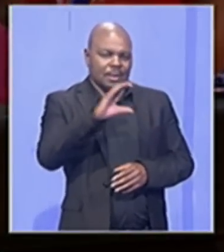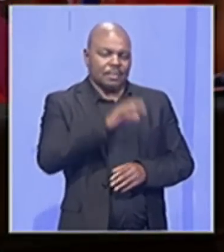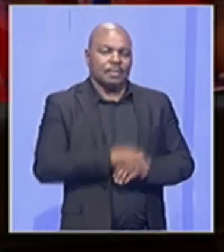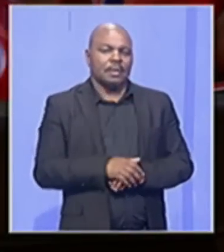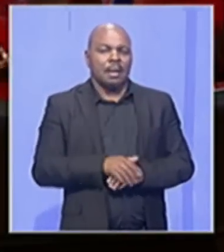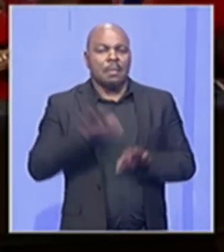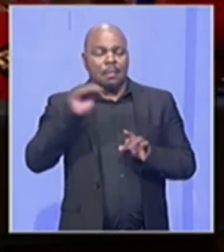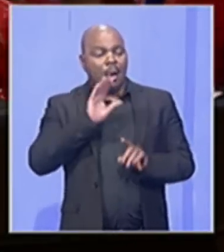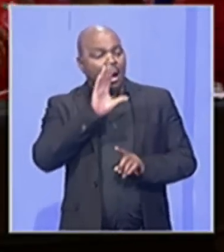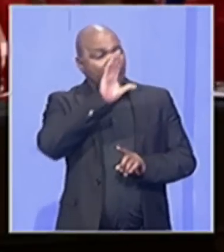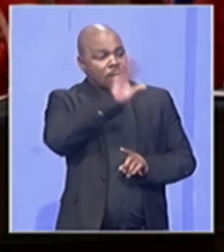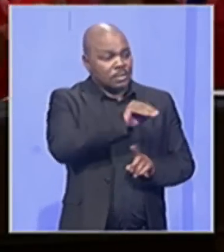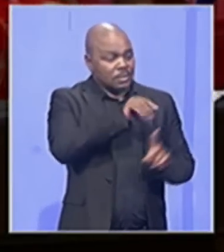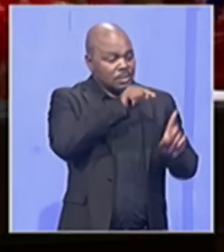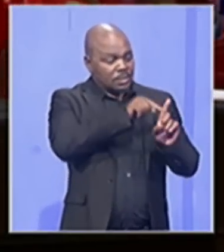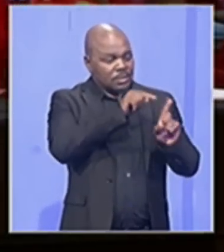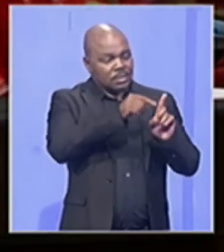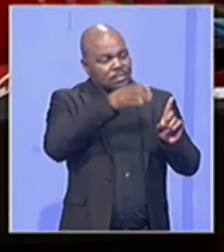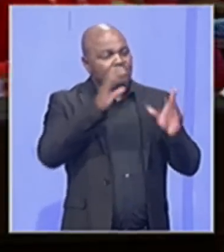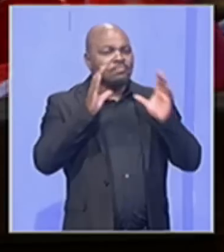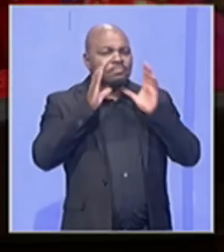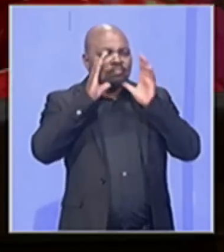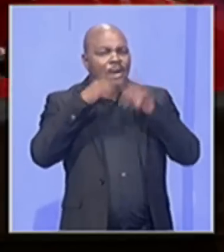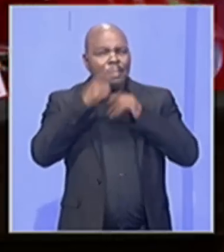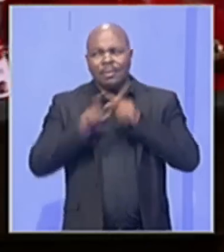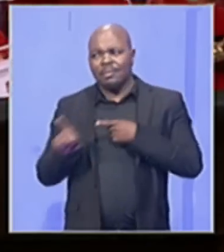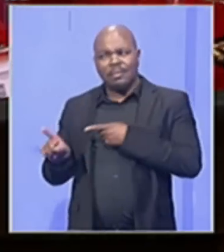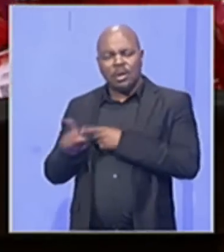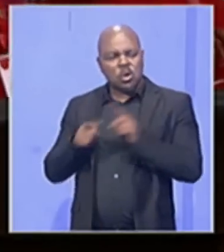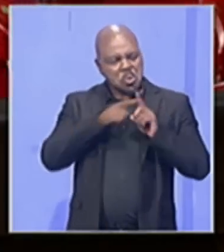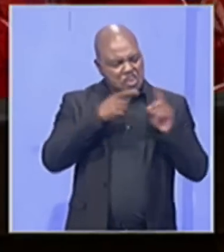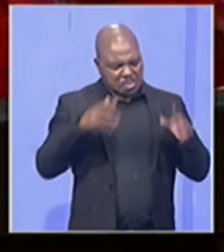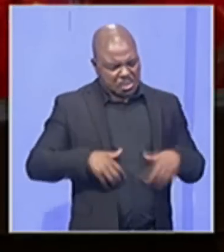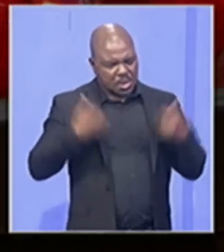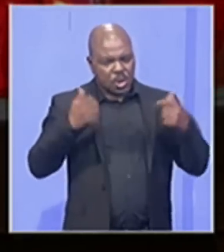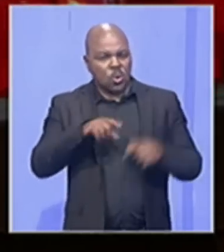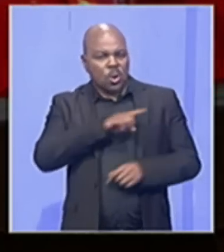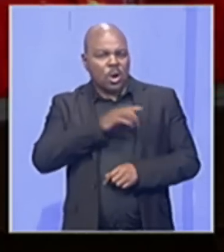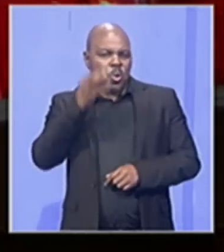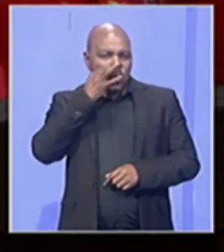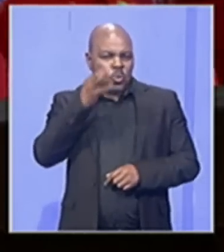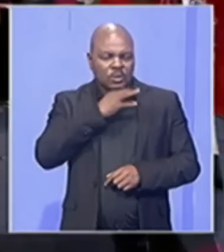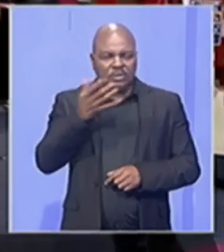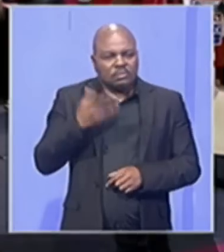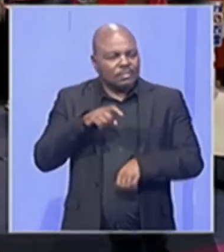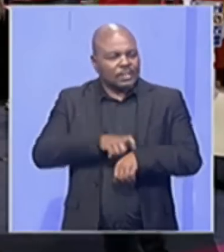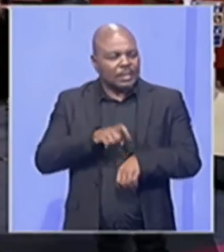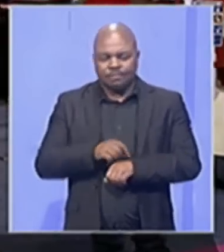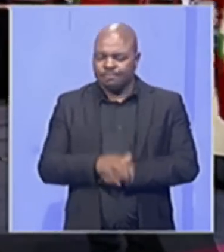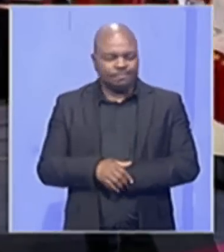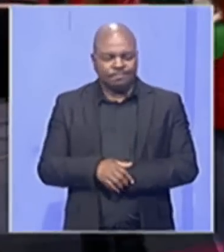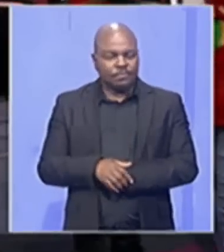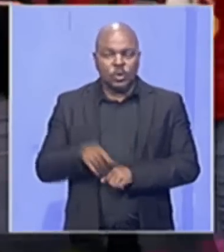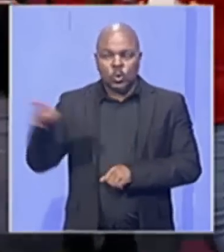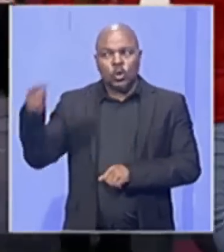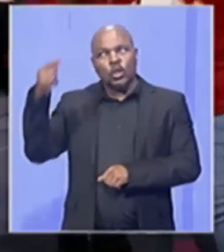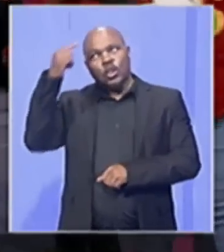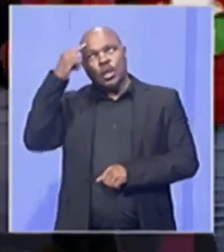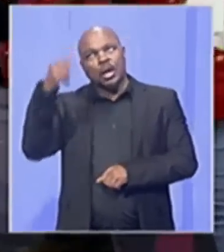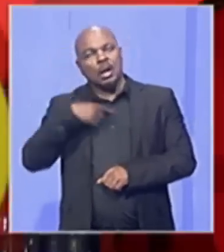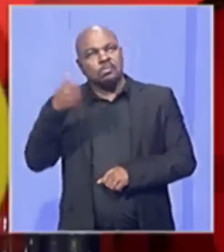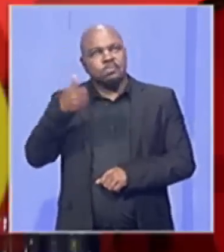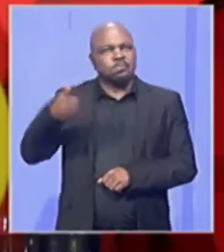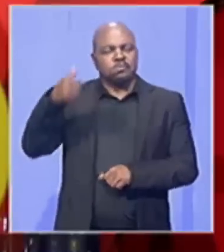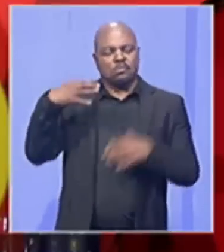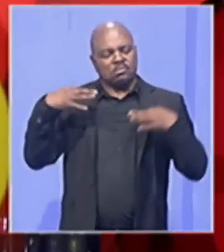ena ho ile ha lefisa moetapele wa mokga a ileng a bolela hore EFF ha ena nako ya batho ba nahanang hore ba phametse mokga. We're